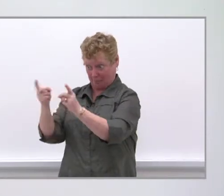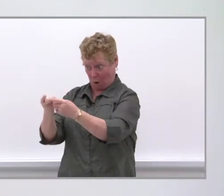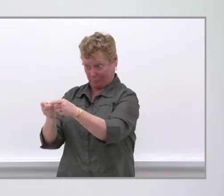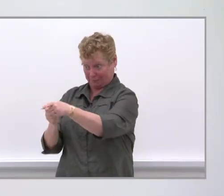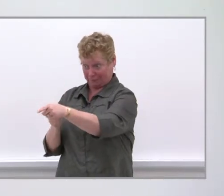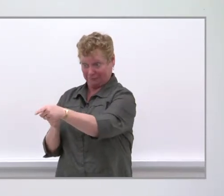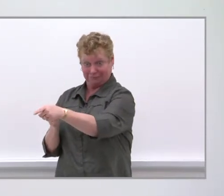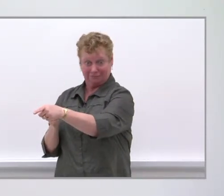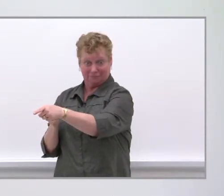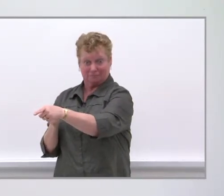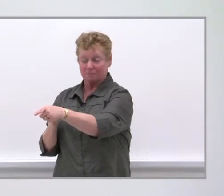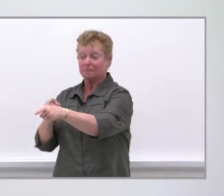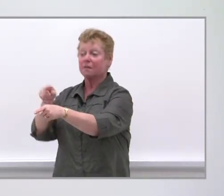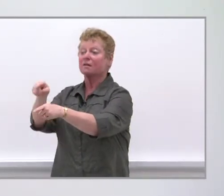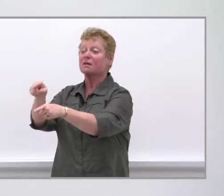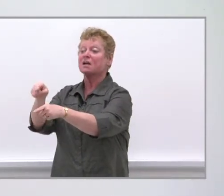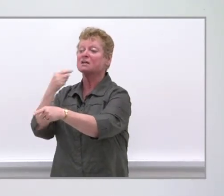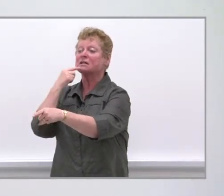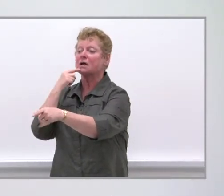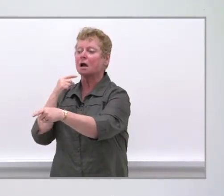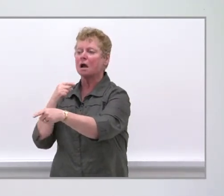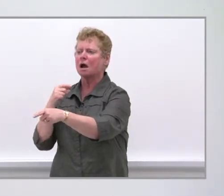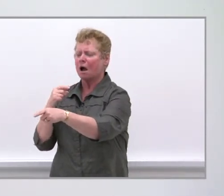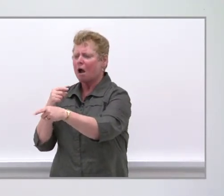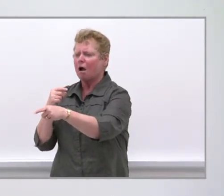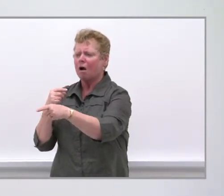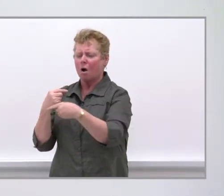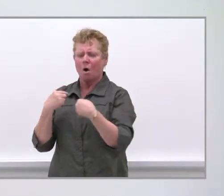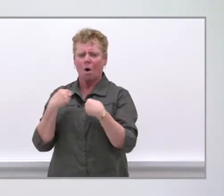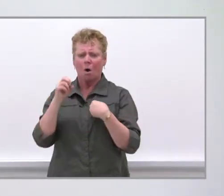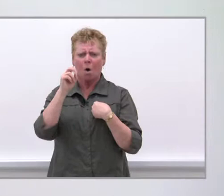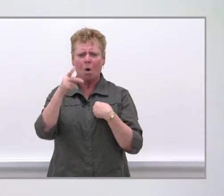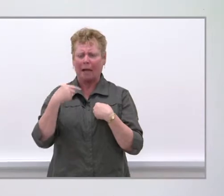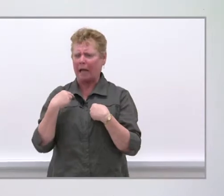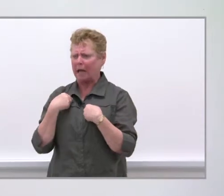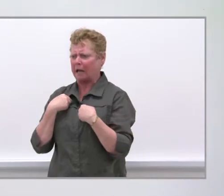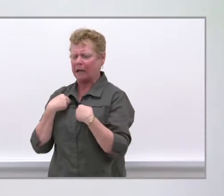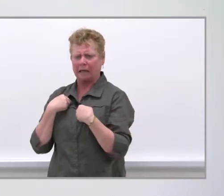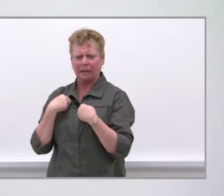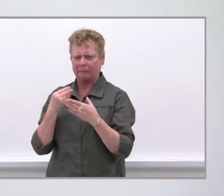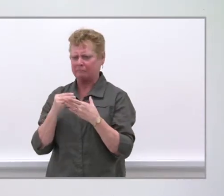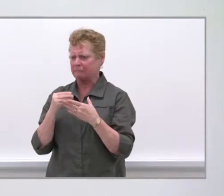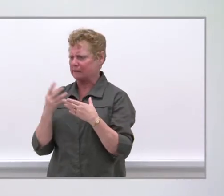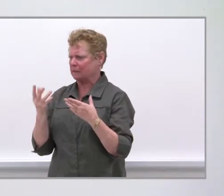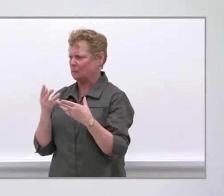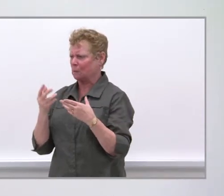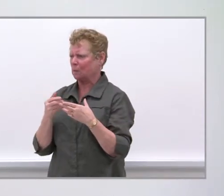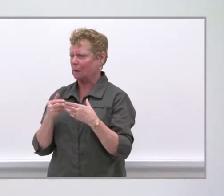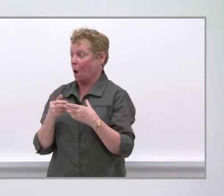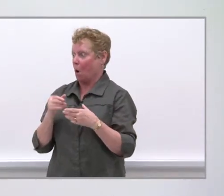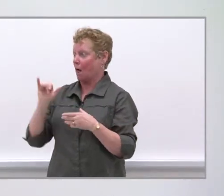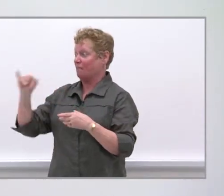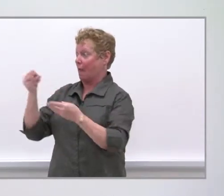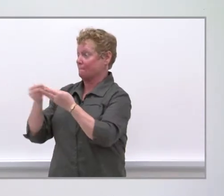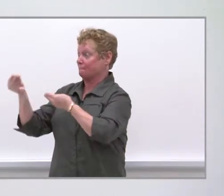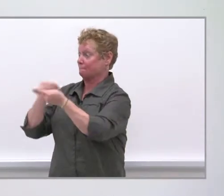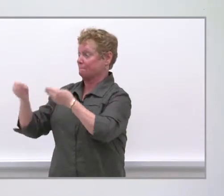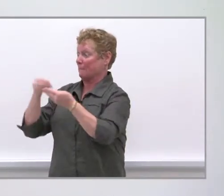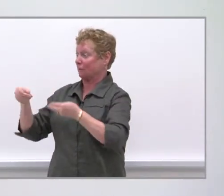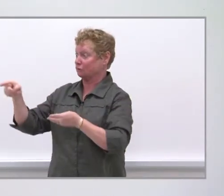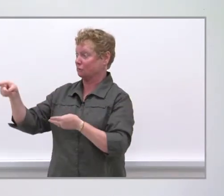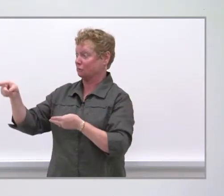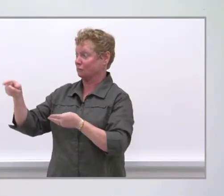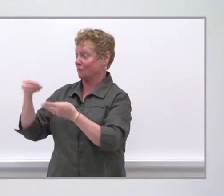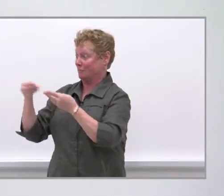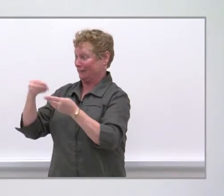legislation says, okay, we're going to take $50,000 from that budget and we're going to move